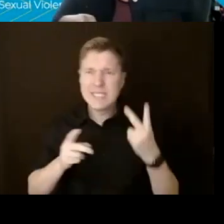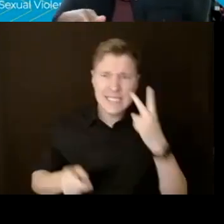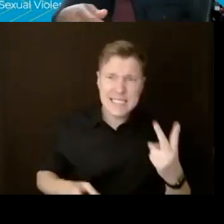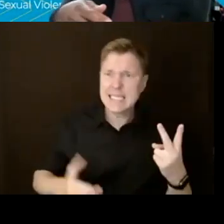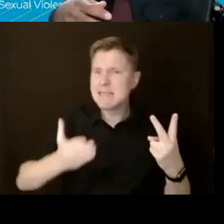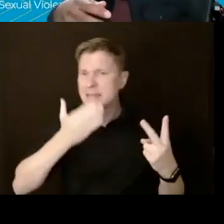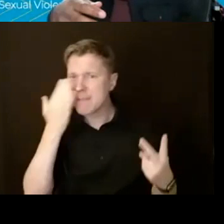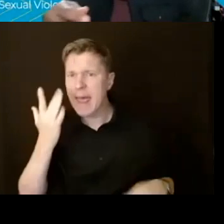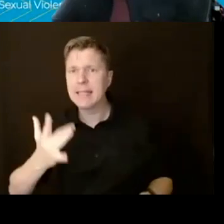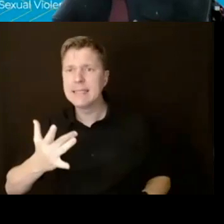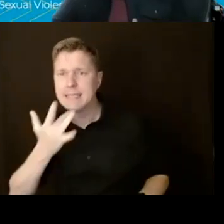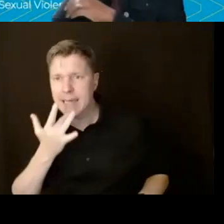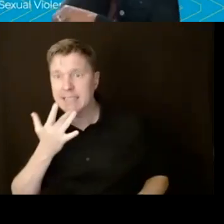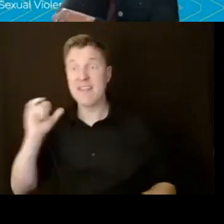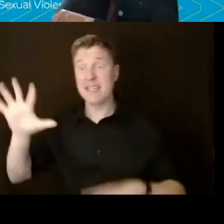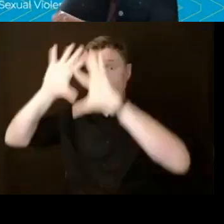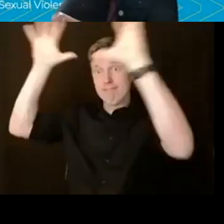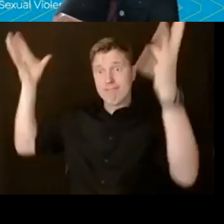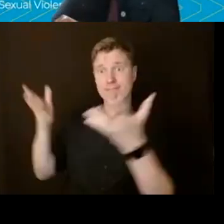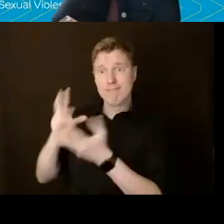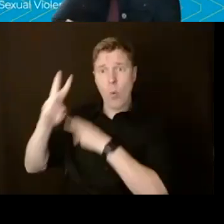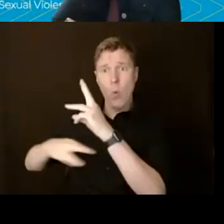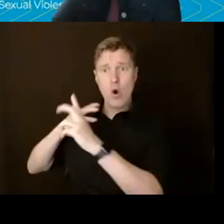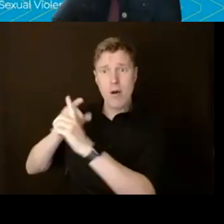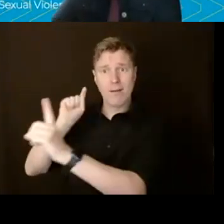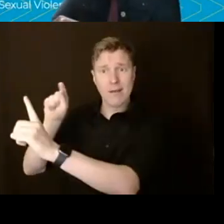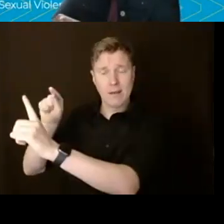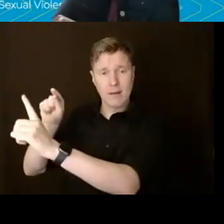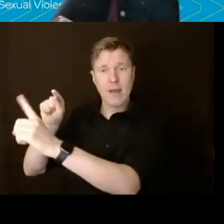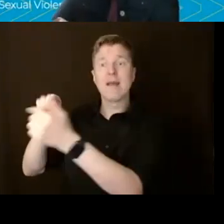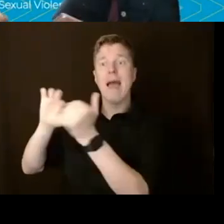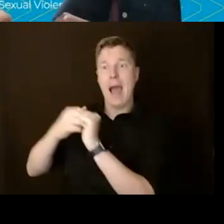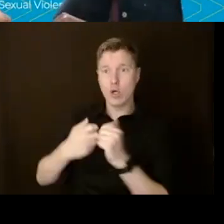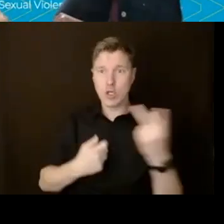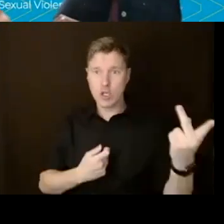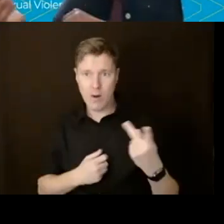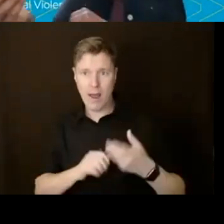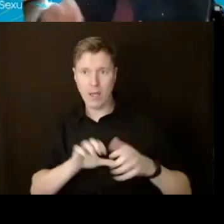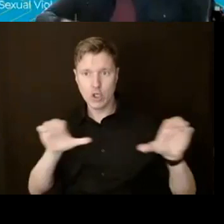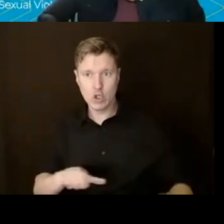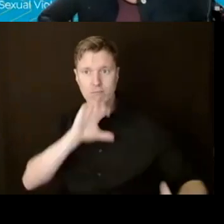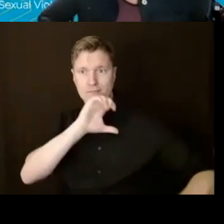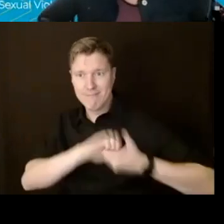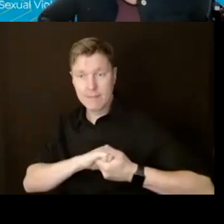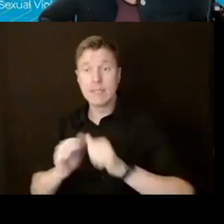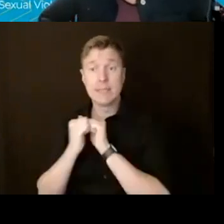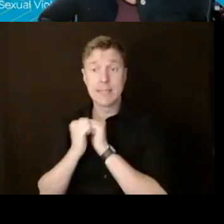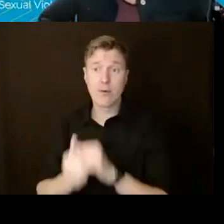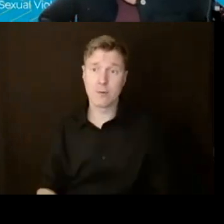taste in this world that we're creating? And how do we make it together? All right.